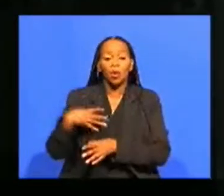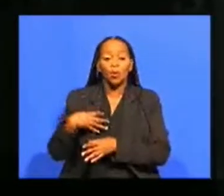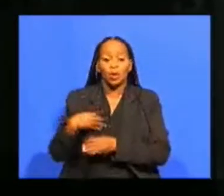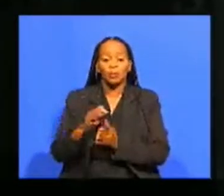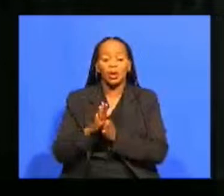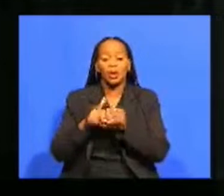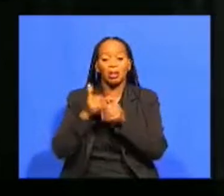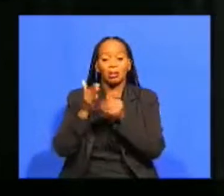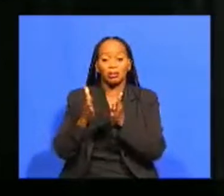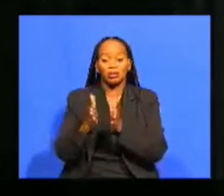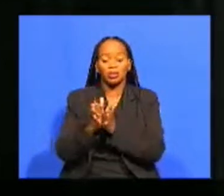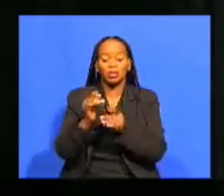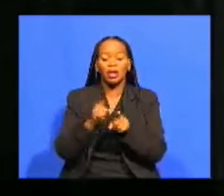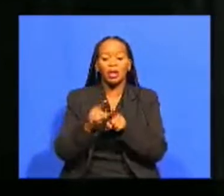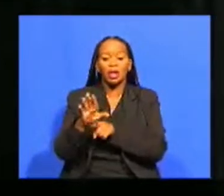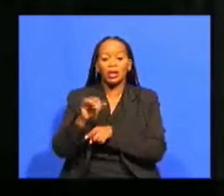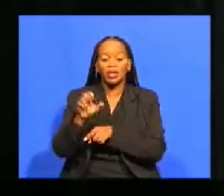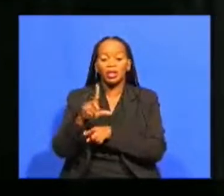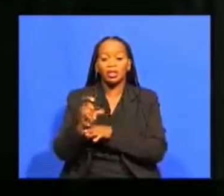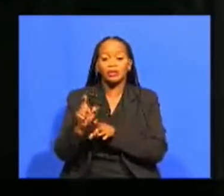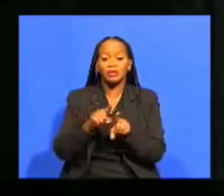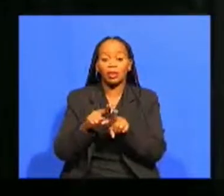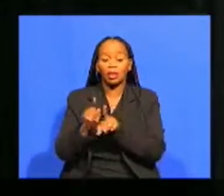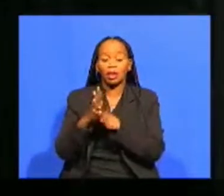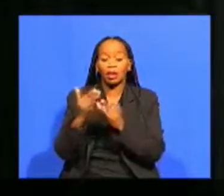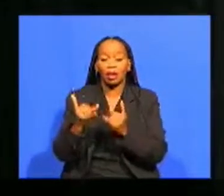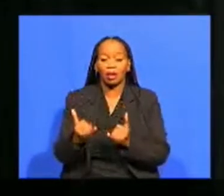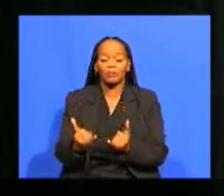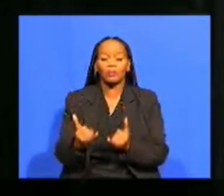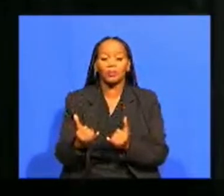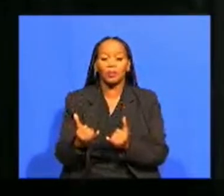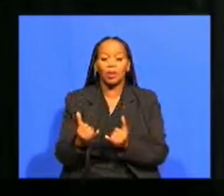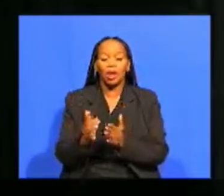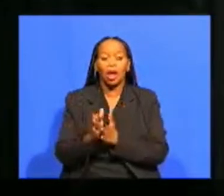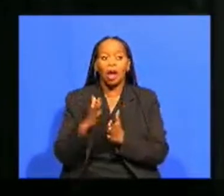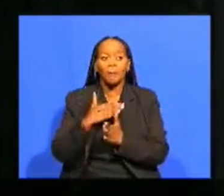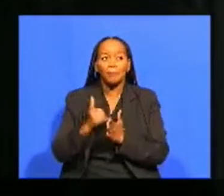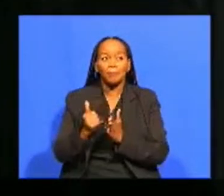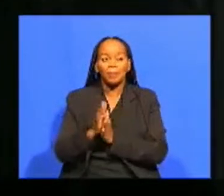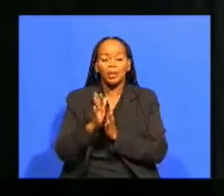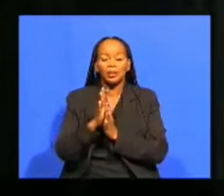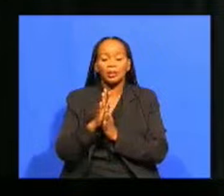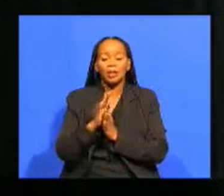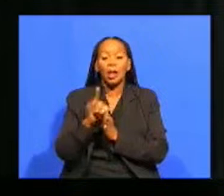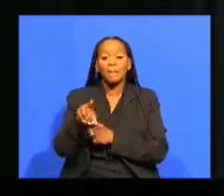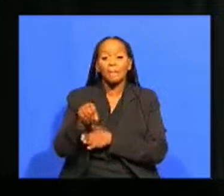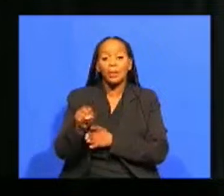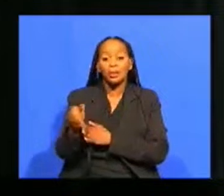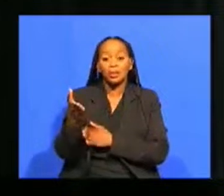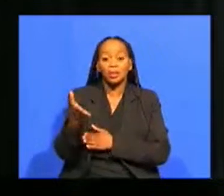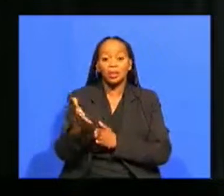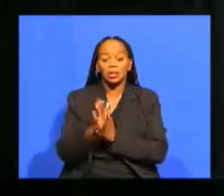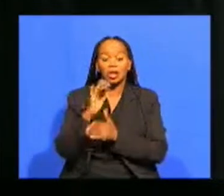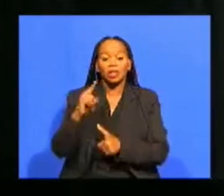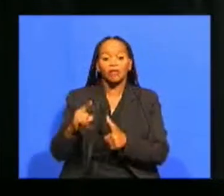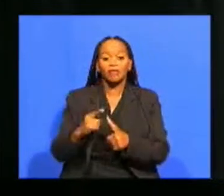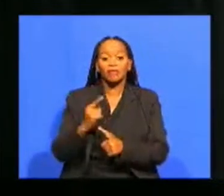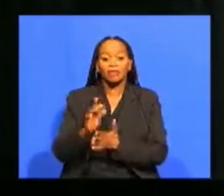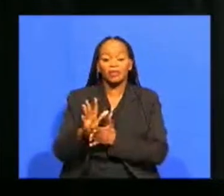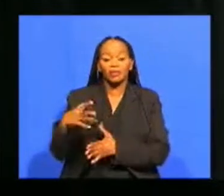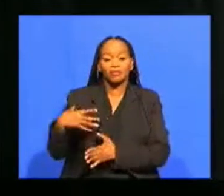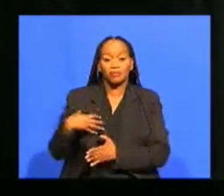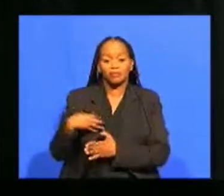in leadership positions in the executive as we do have now. My press secretary is right here, the first female